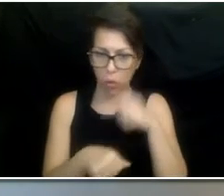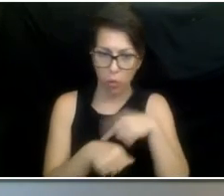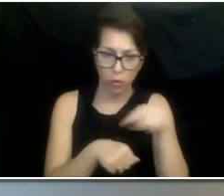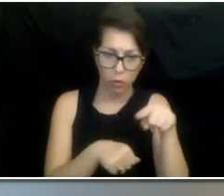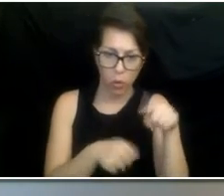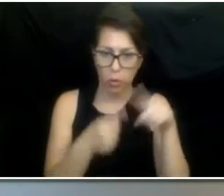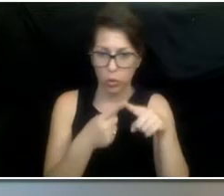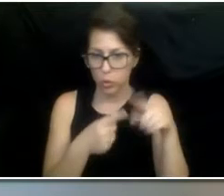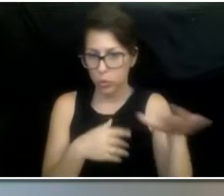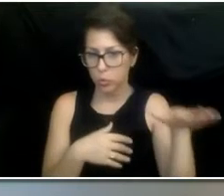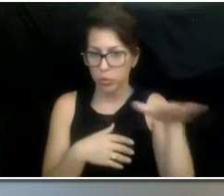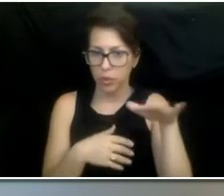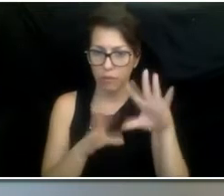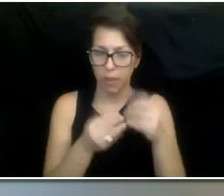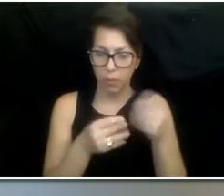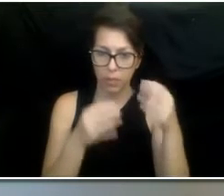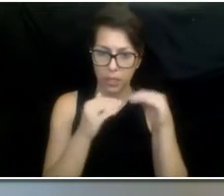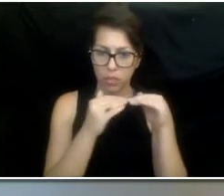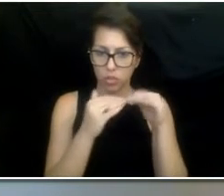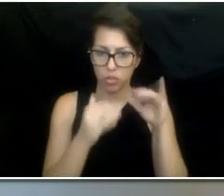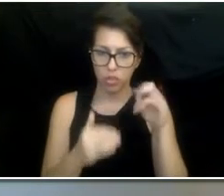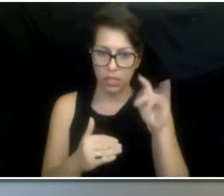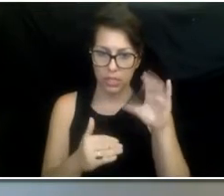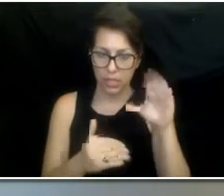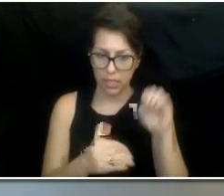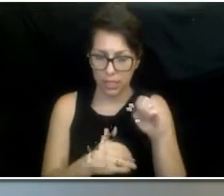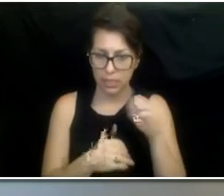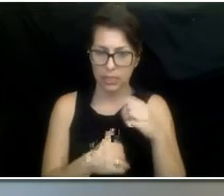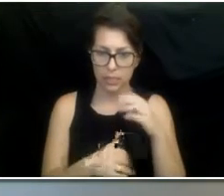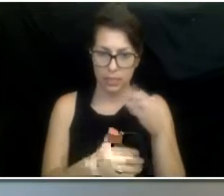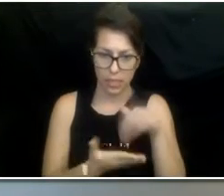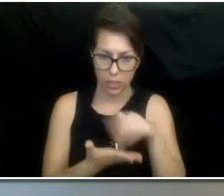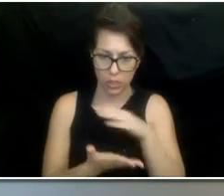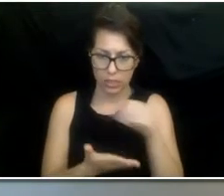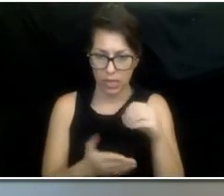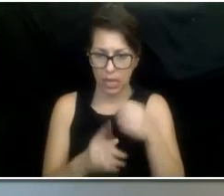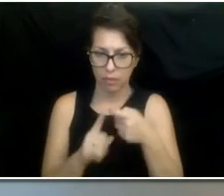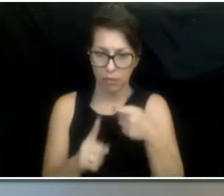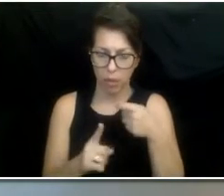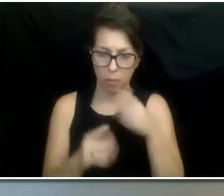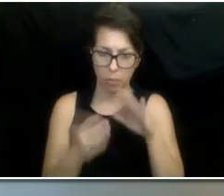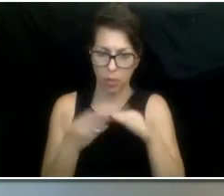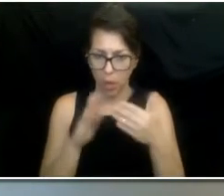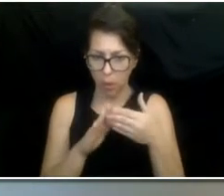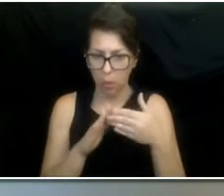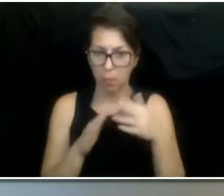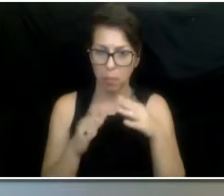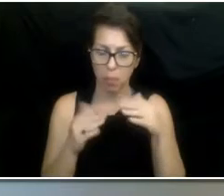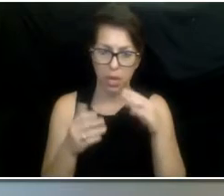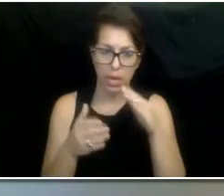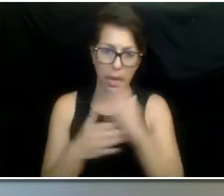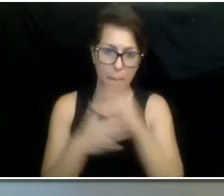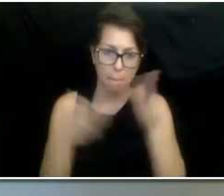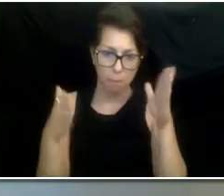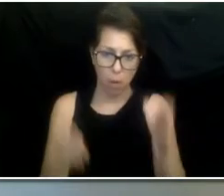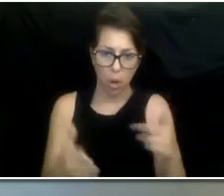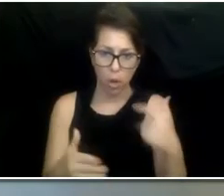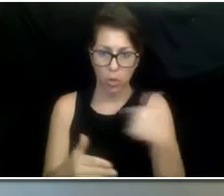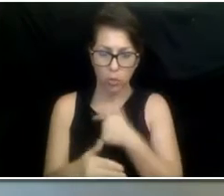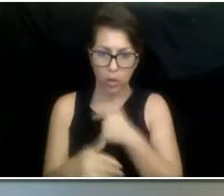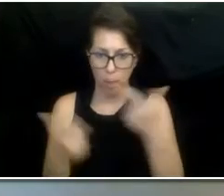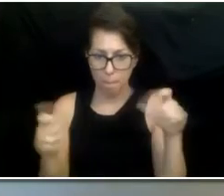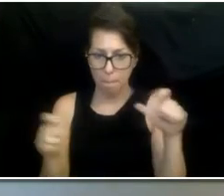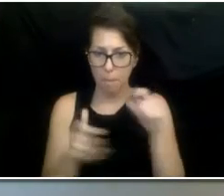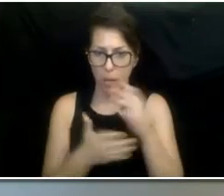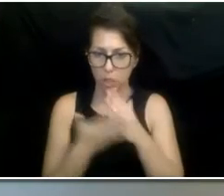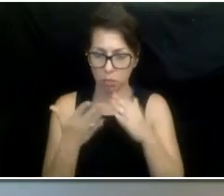the agencies whether legal or Direct Services or emergency service providers in one voice because we all feel the same needs